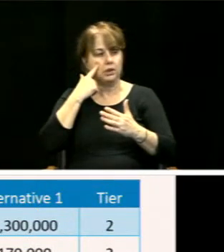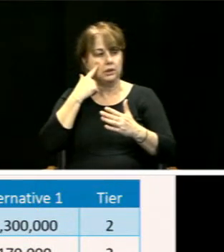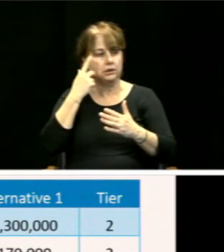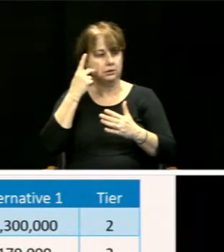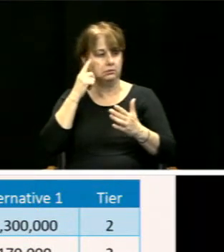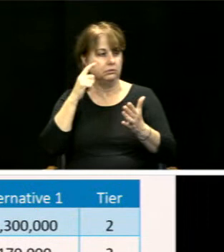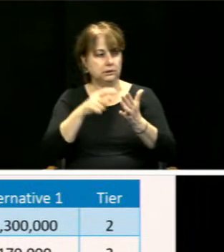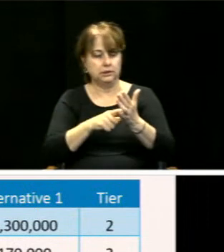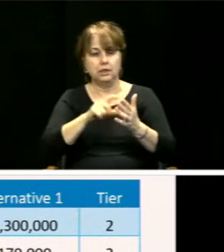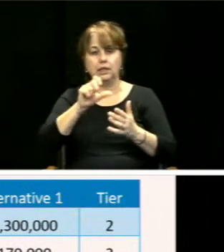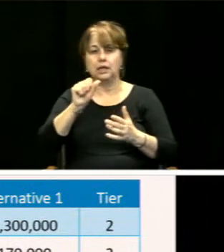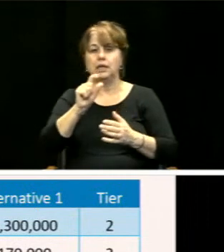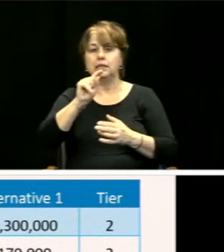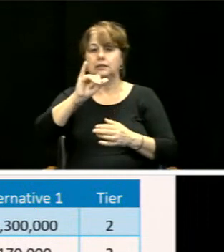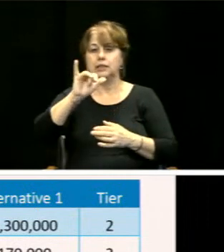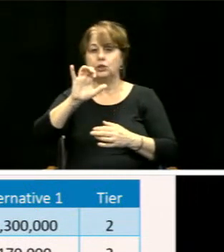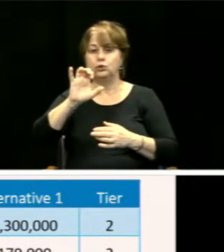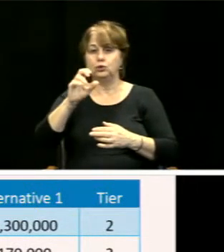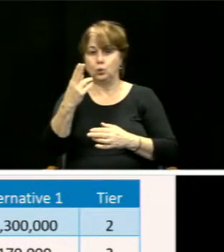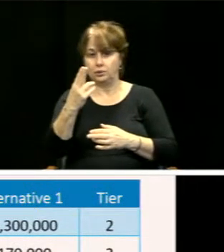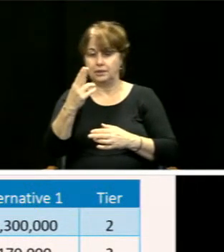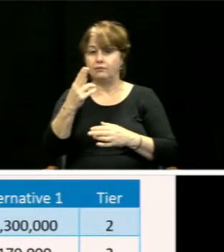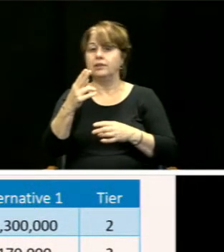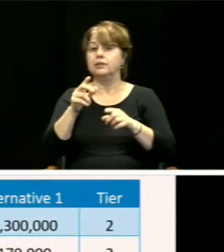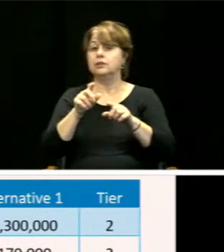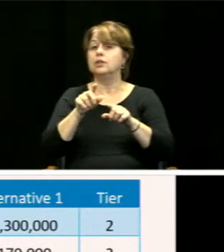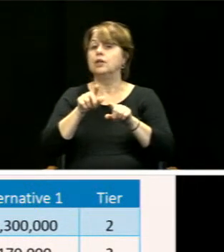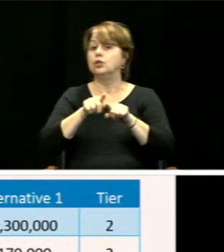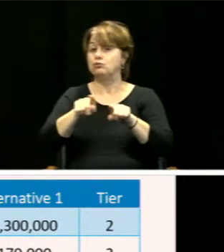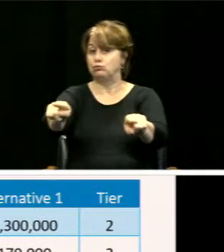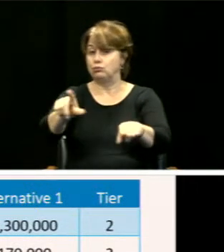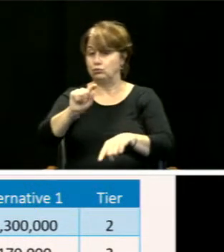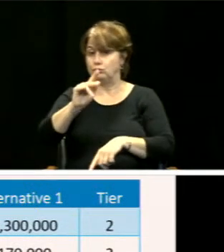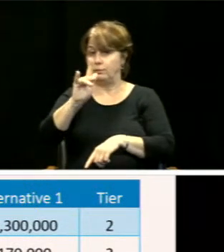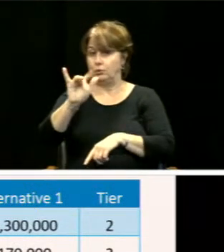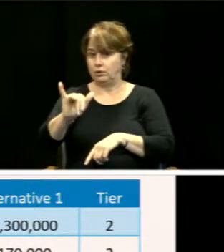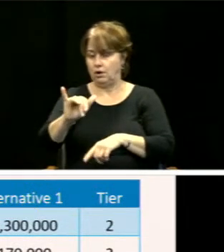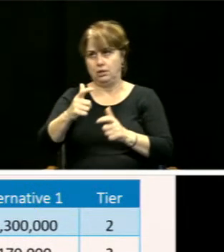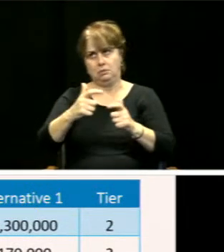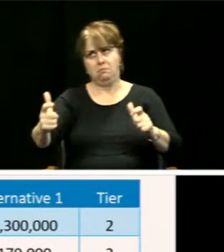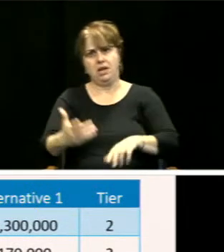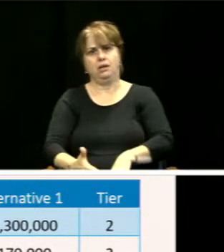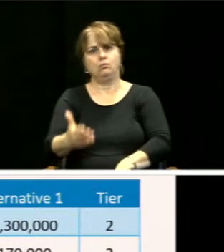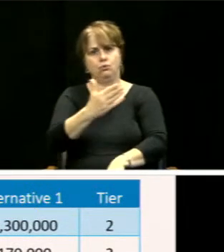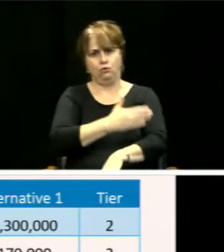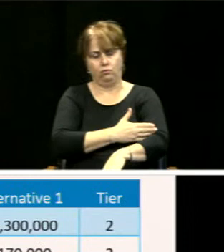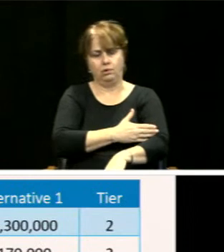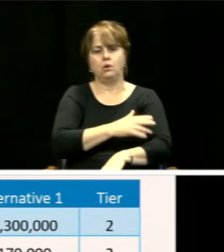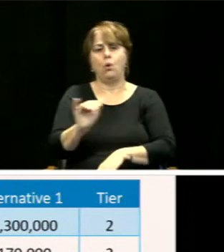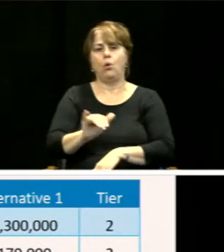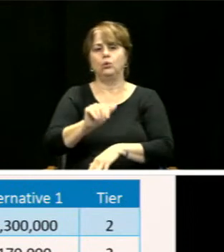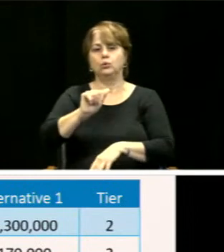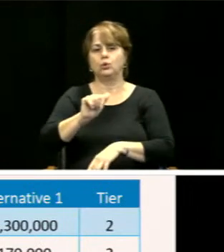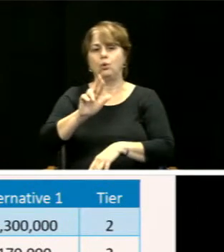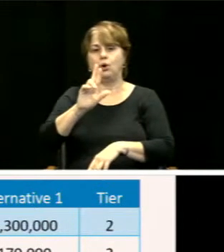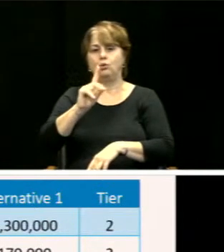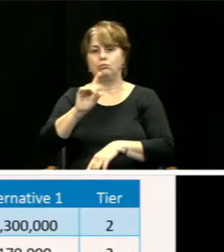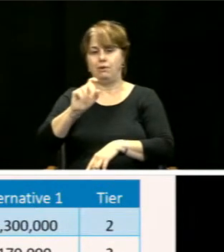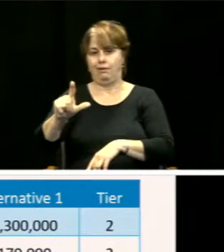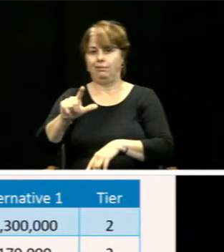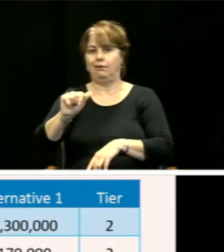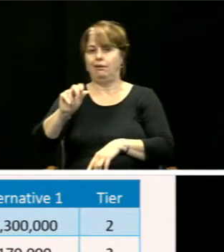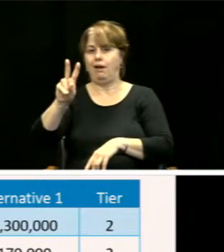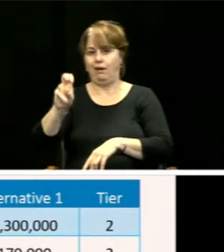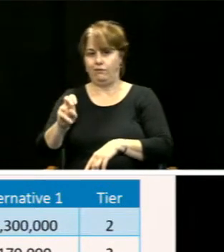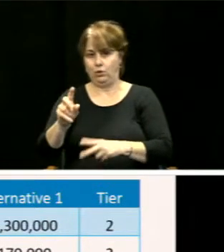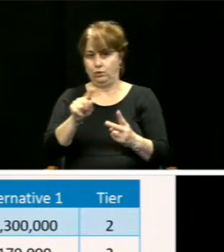the St. Joseph tributary is a very large improvement, as well as Arundel Ave. And those are the two really large